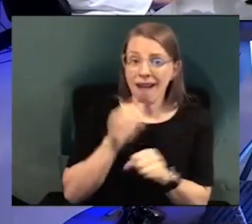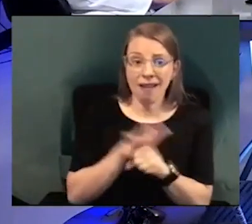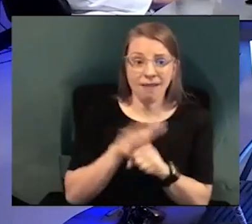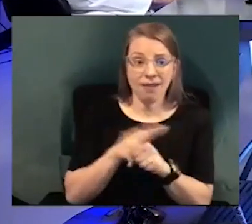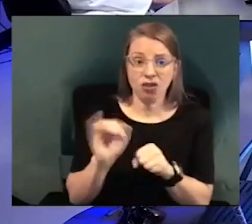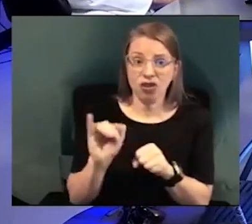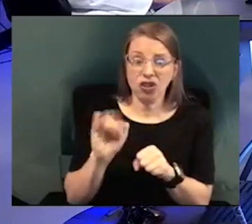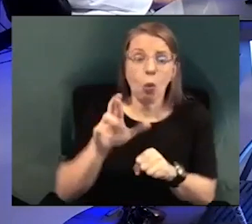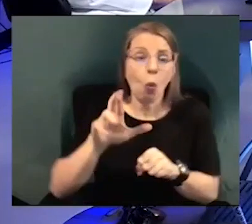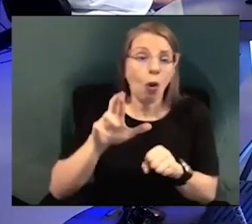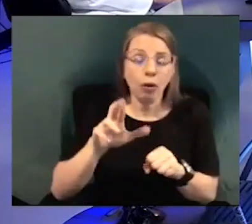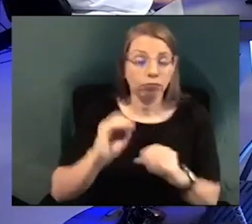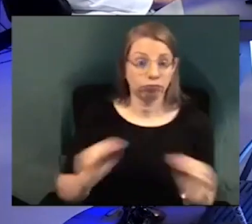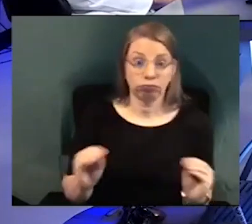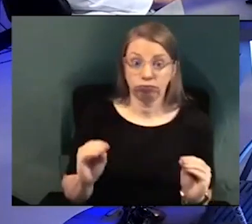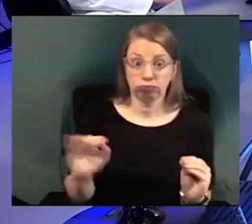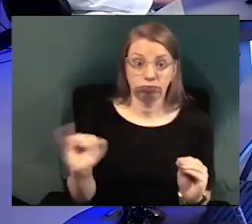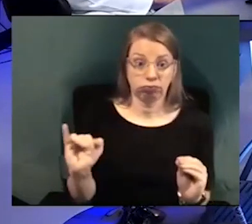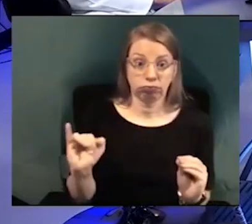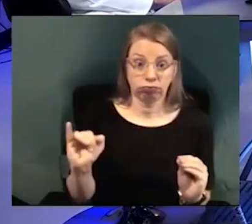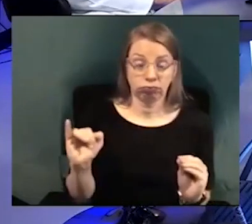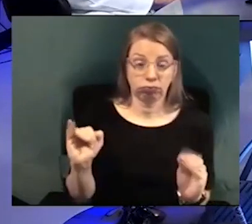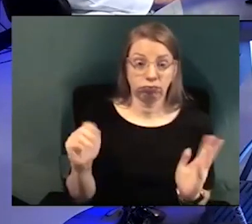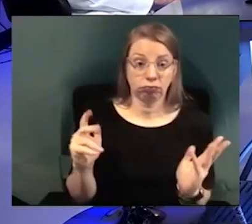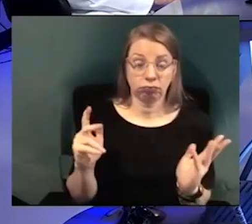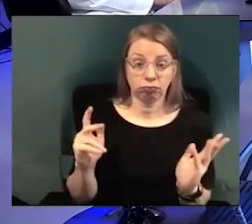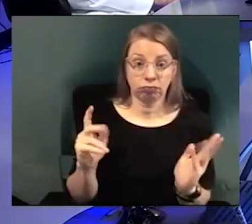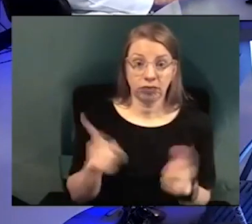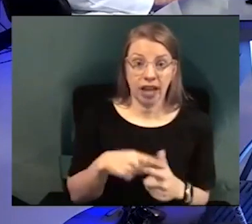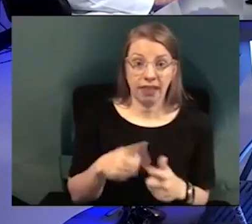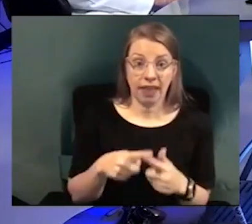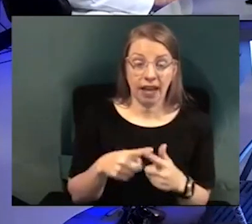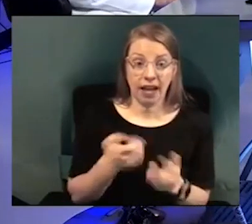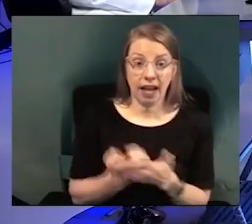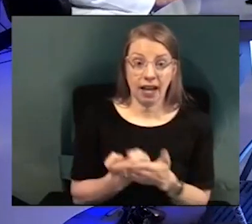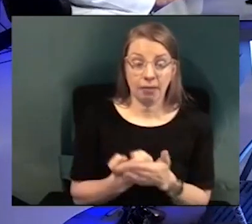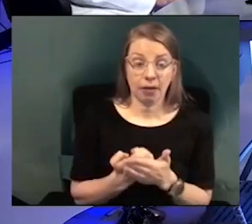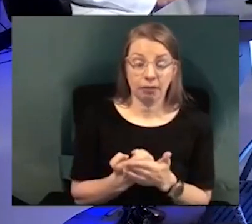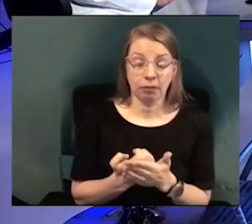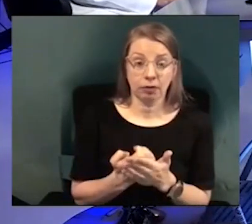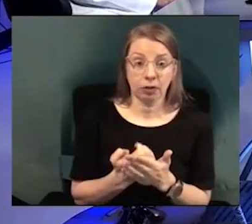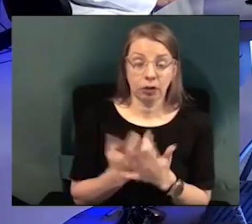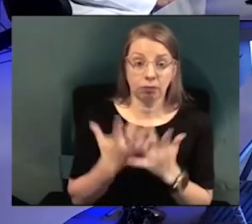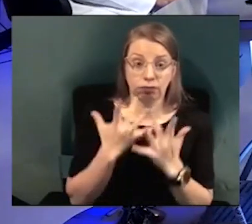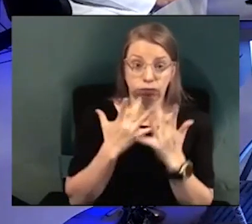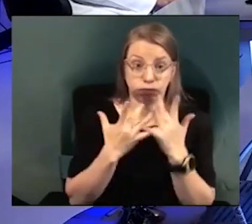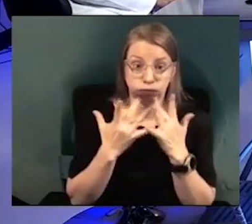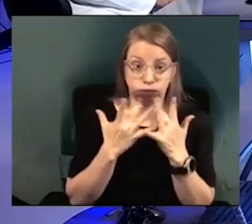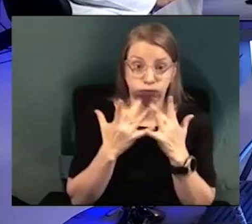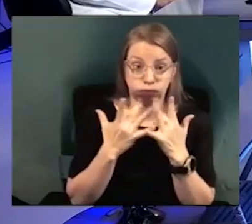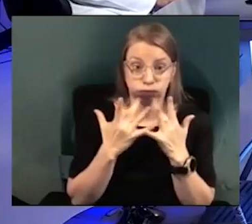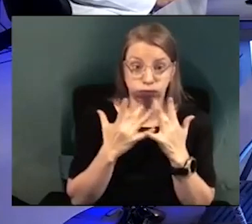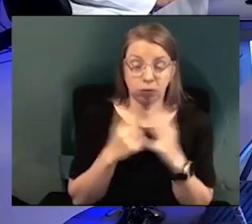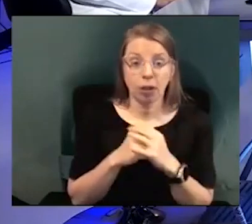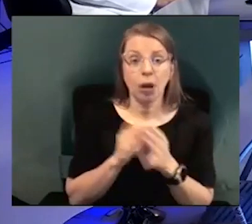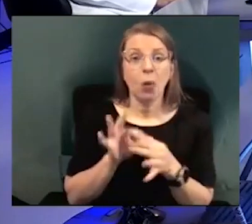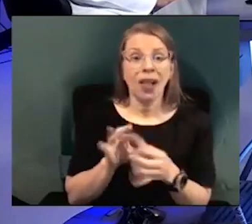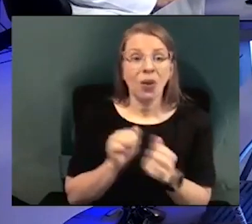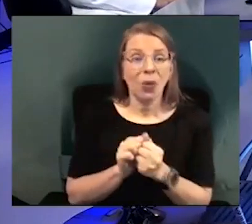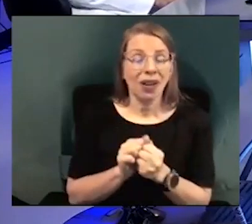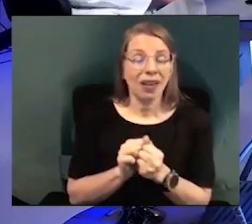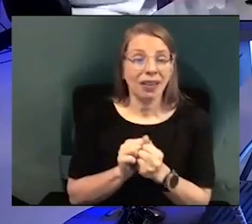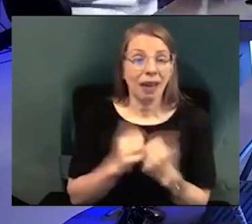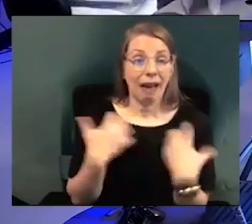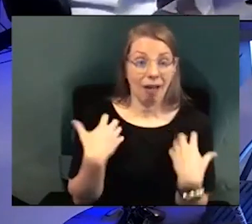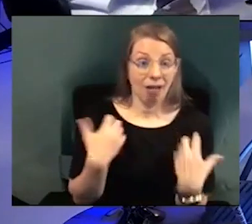insured, and then they could be economically devastated by that, not just health-wise, but economically devastated.